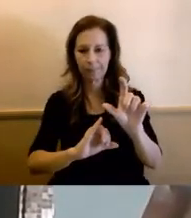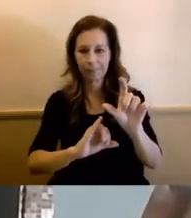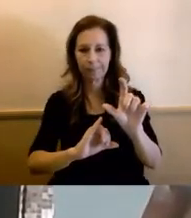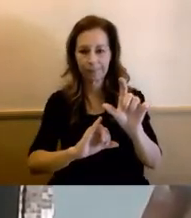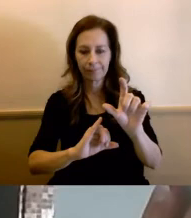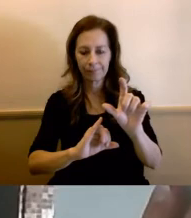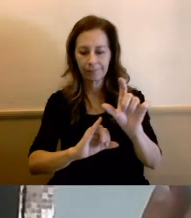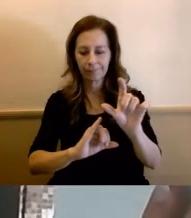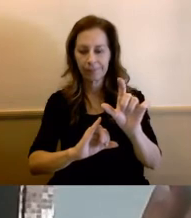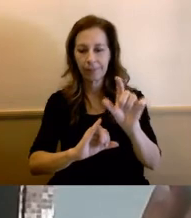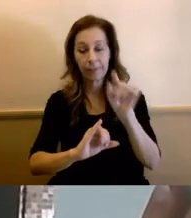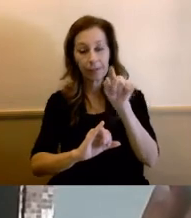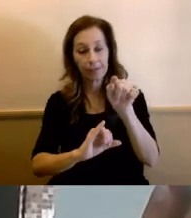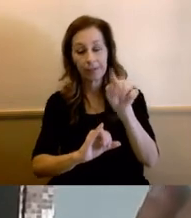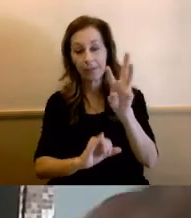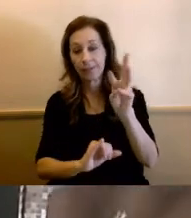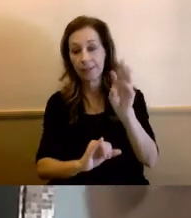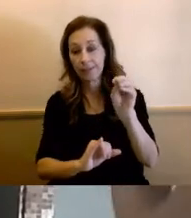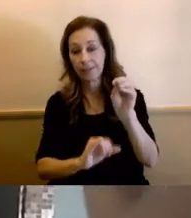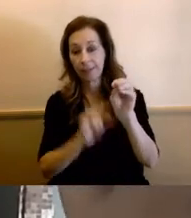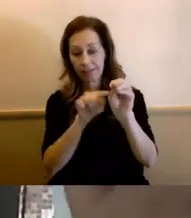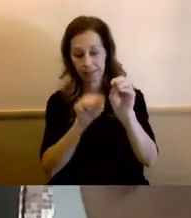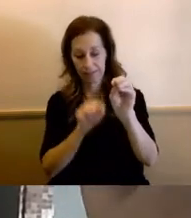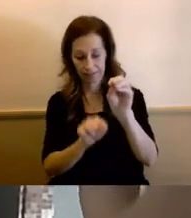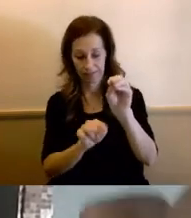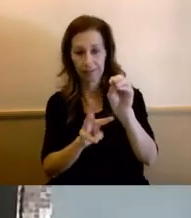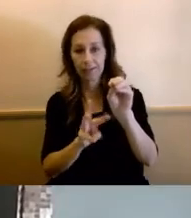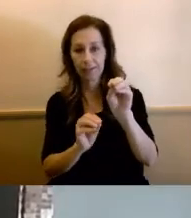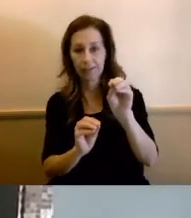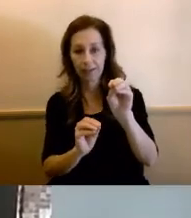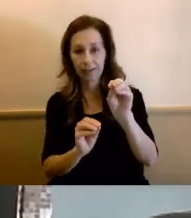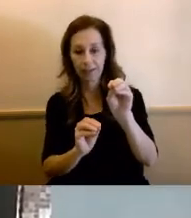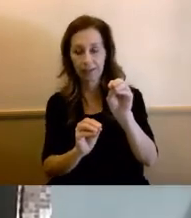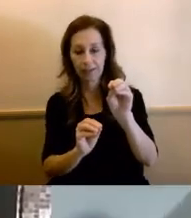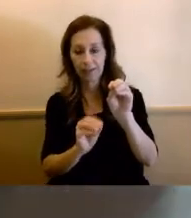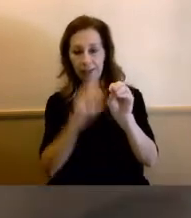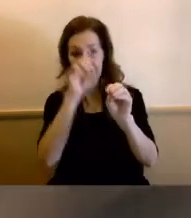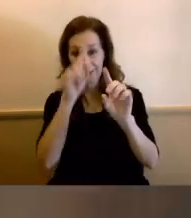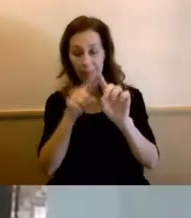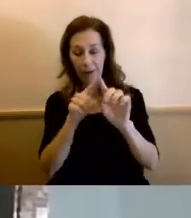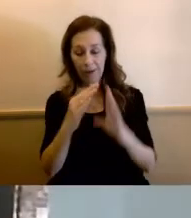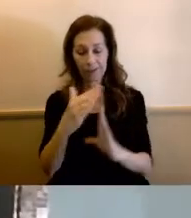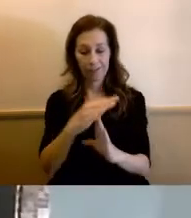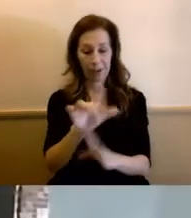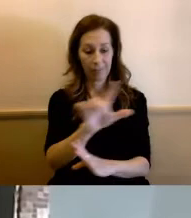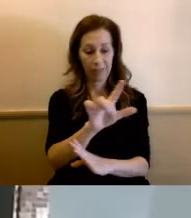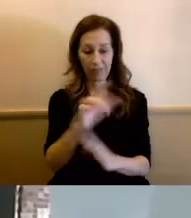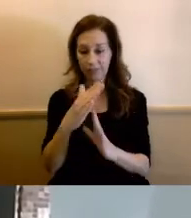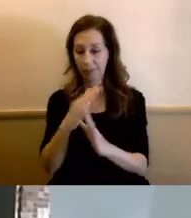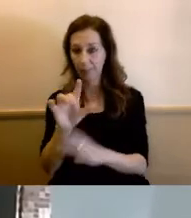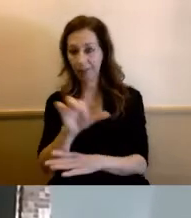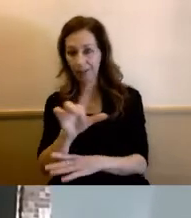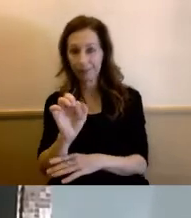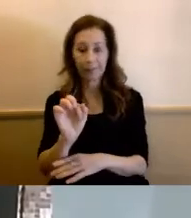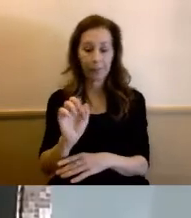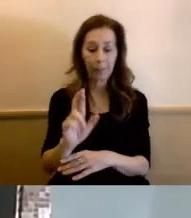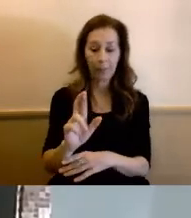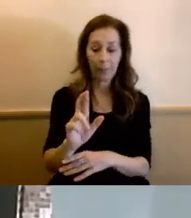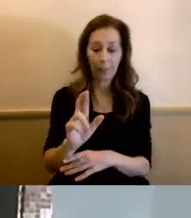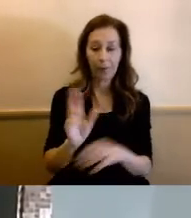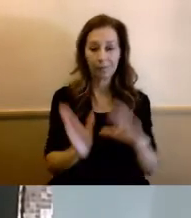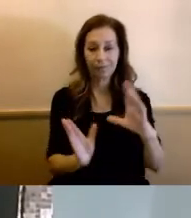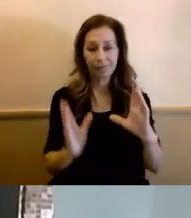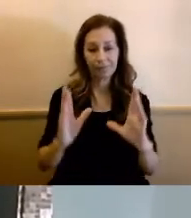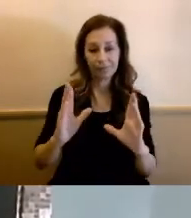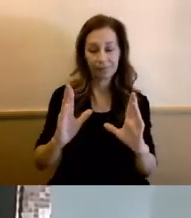60, this is 60 degrees. You can think of it as top left, or if you thought of it this way, this is top right,